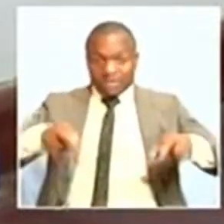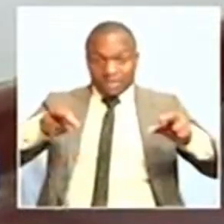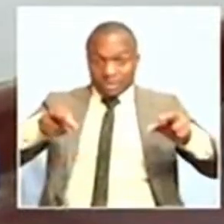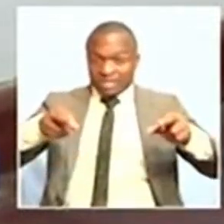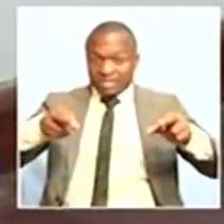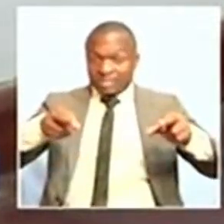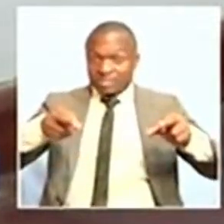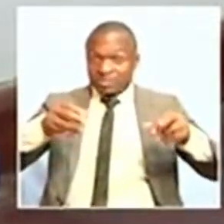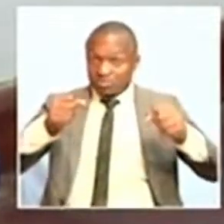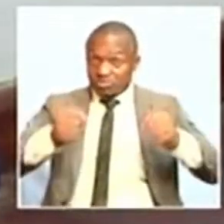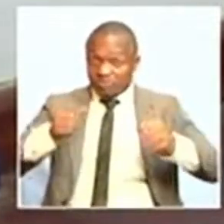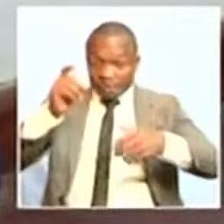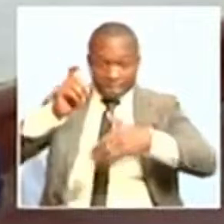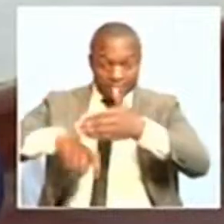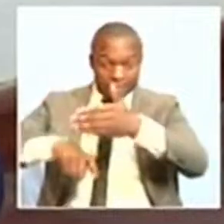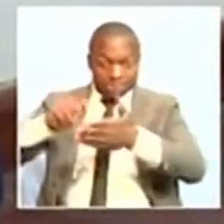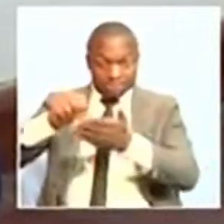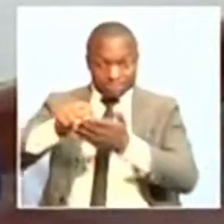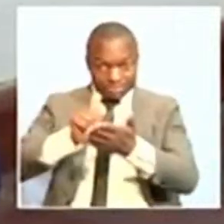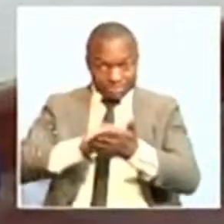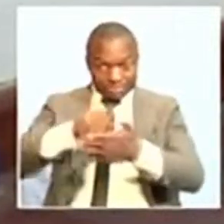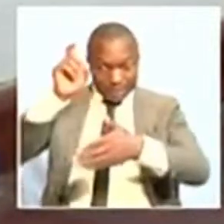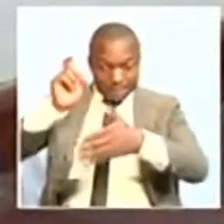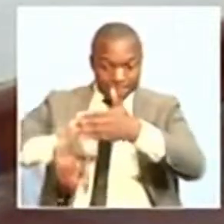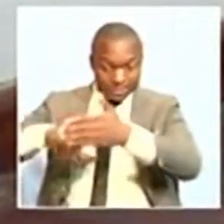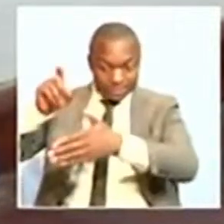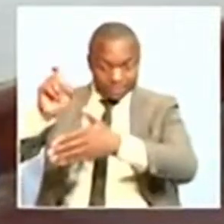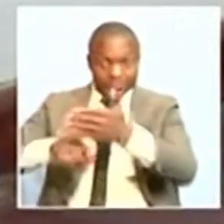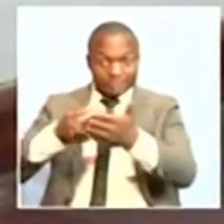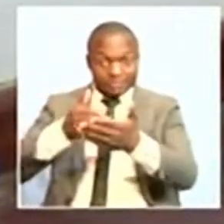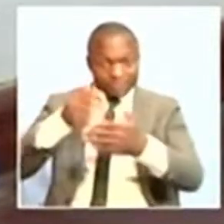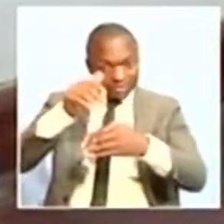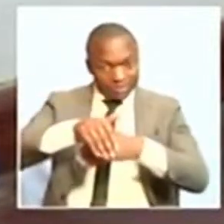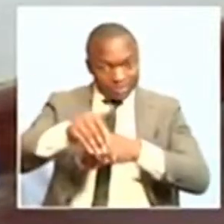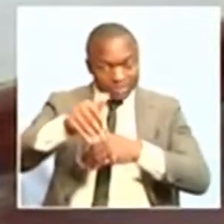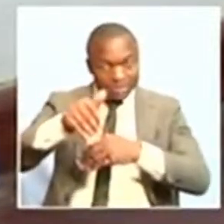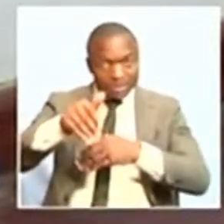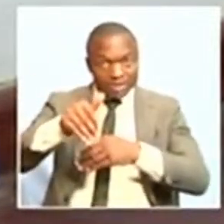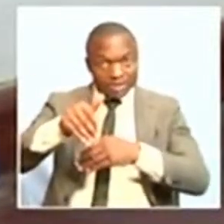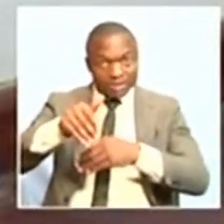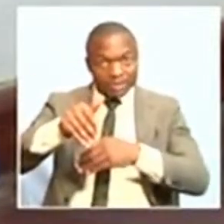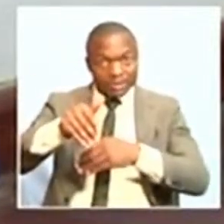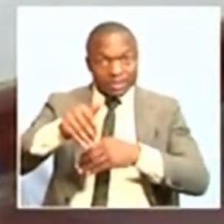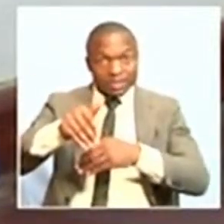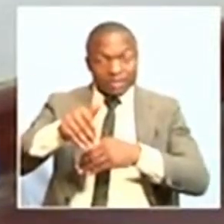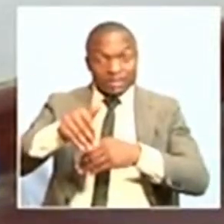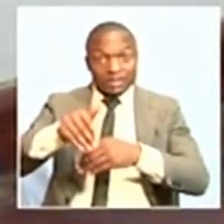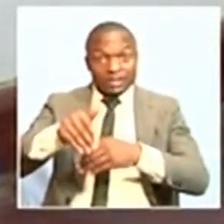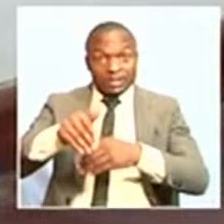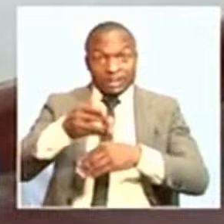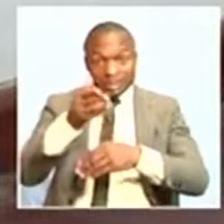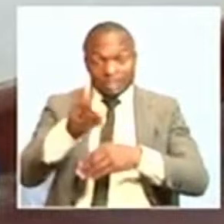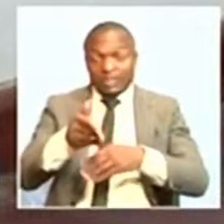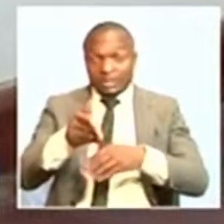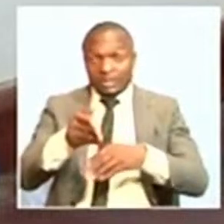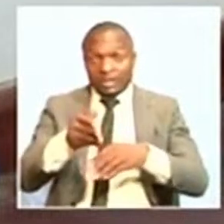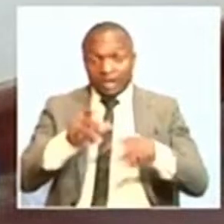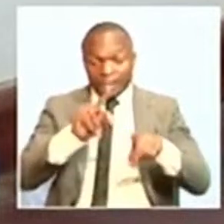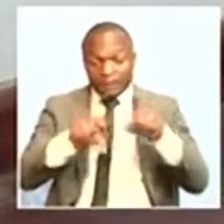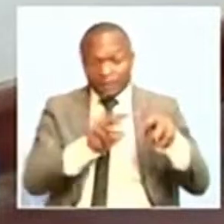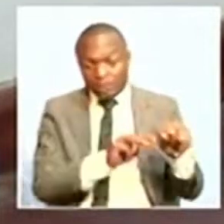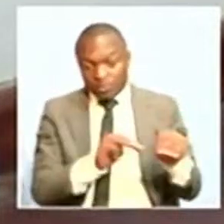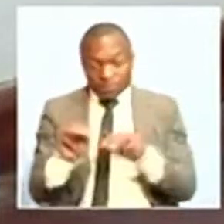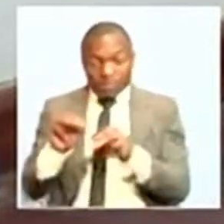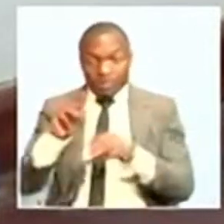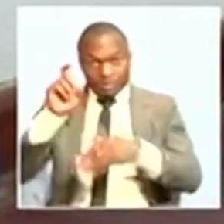tests, the tax for this, registered passenger transport operators should include